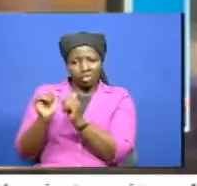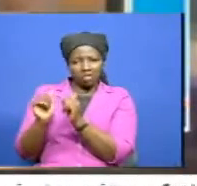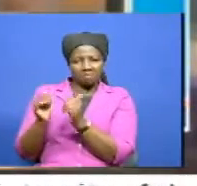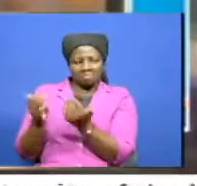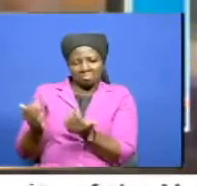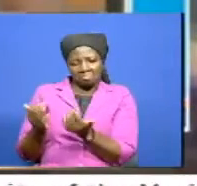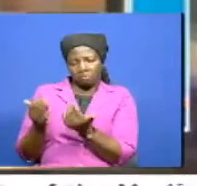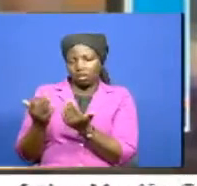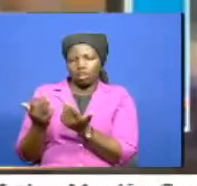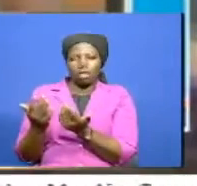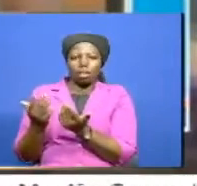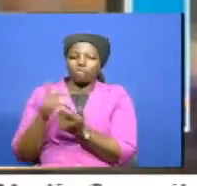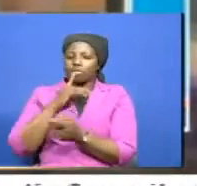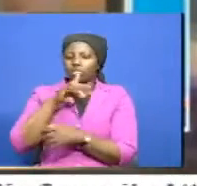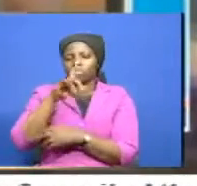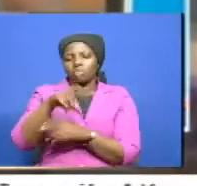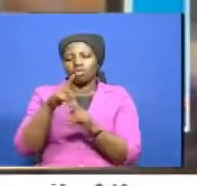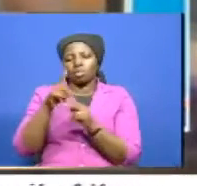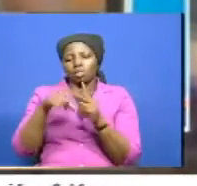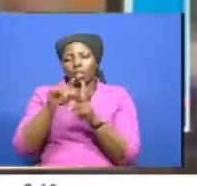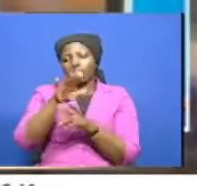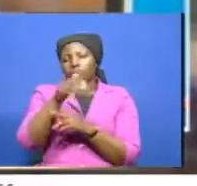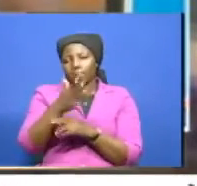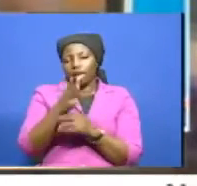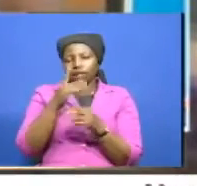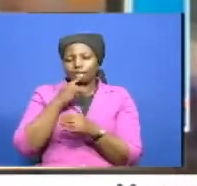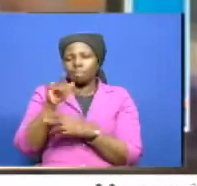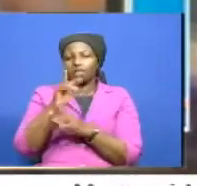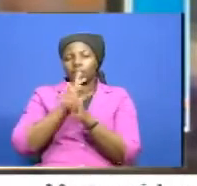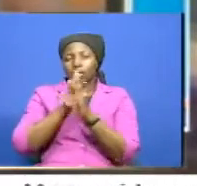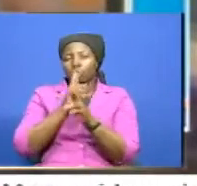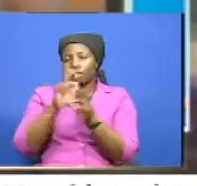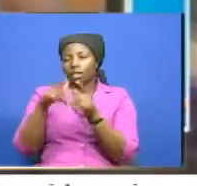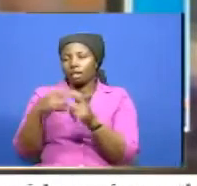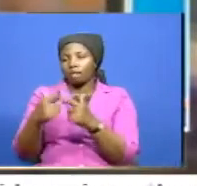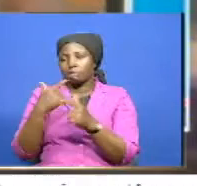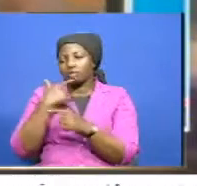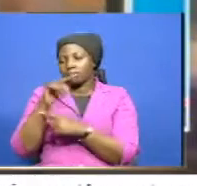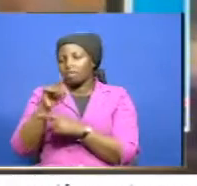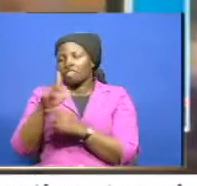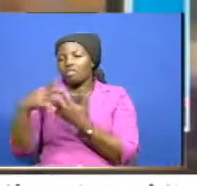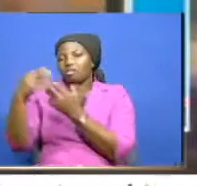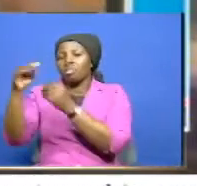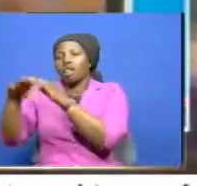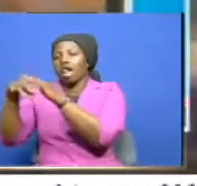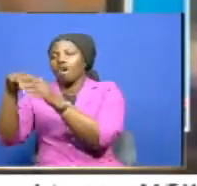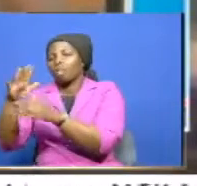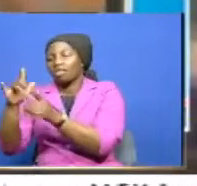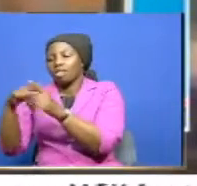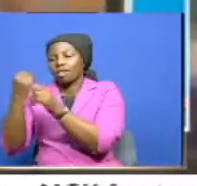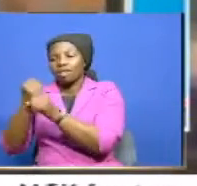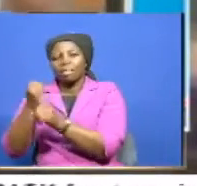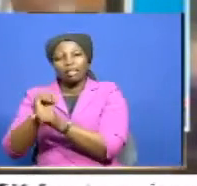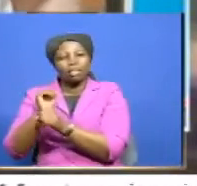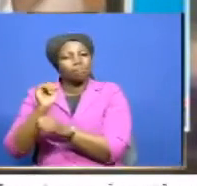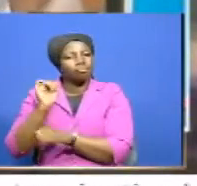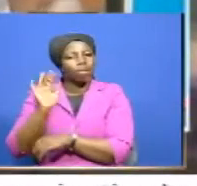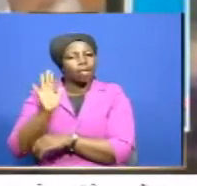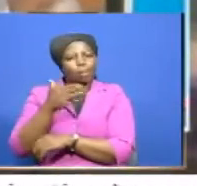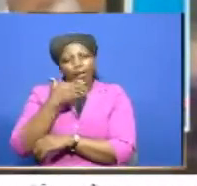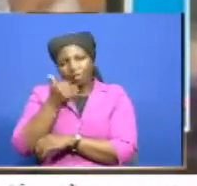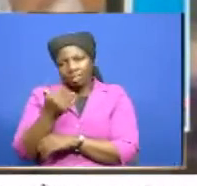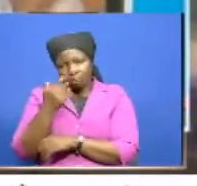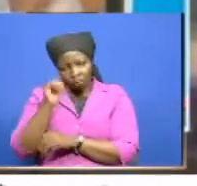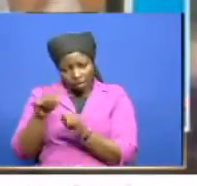there and say these were the results, you know, and credit to them, you know, they went out and they held their own. You know, you could see, you know,